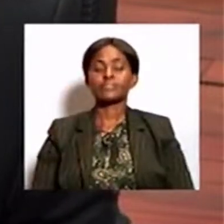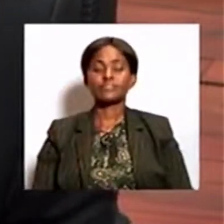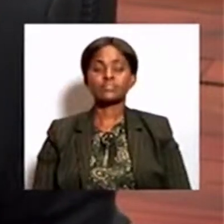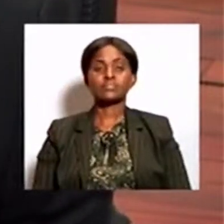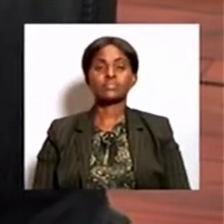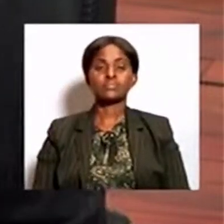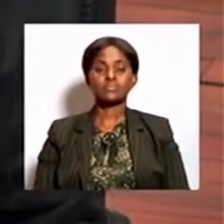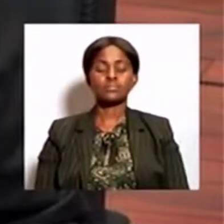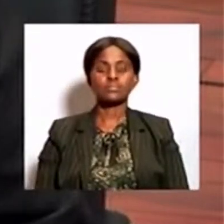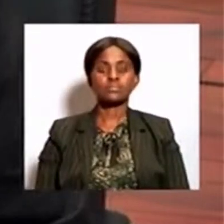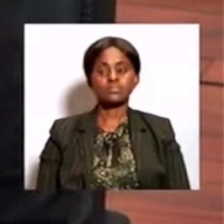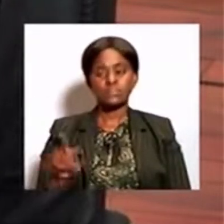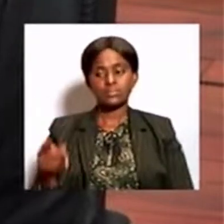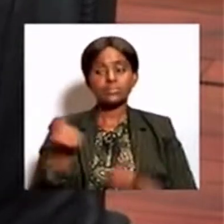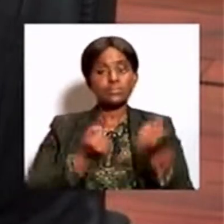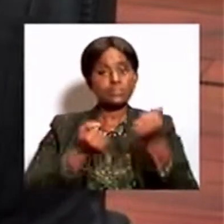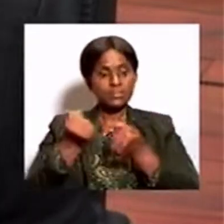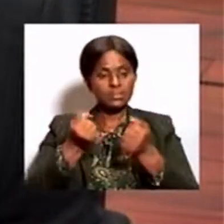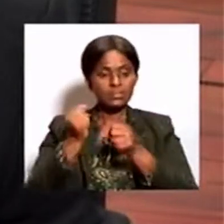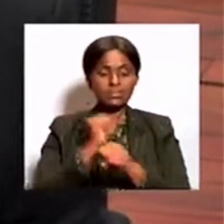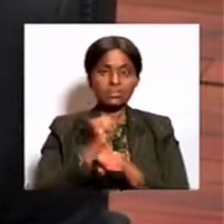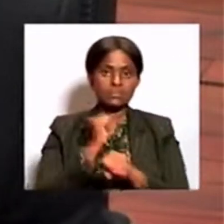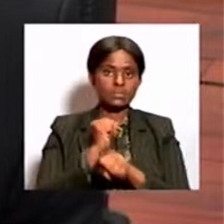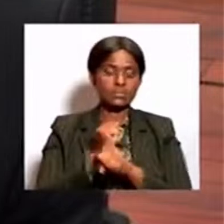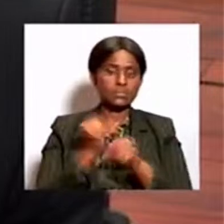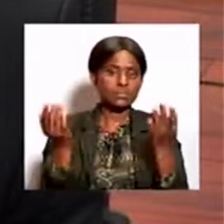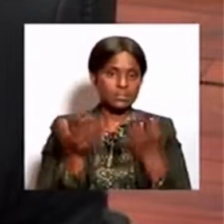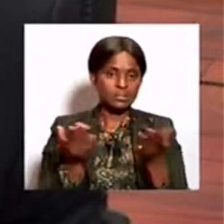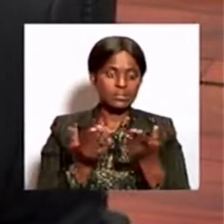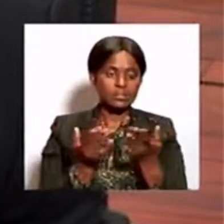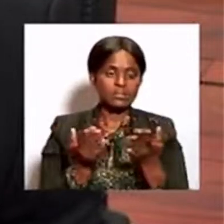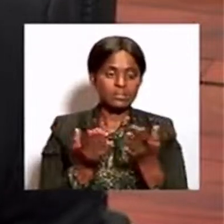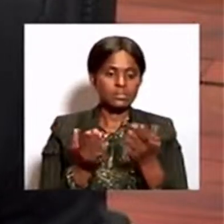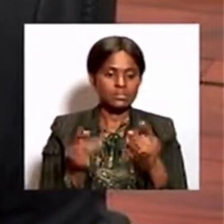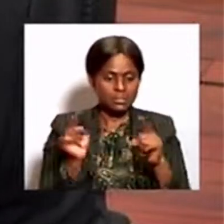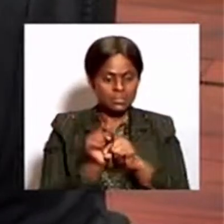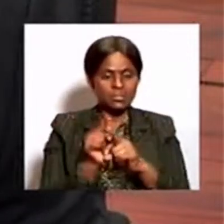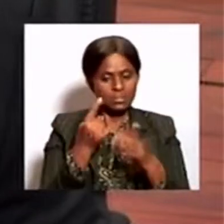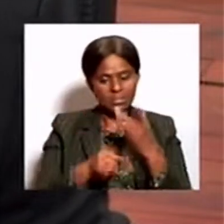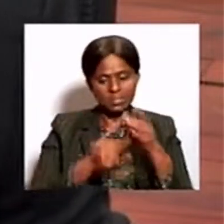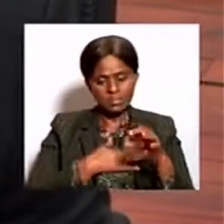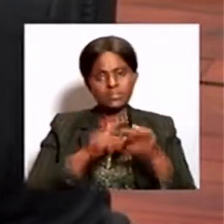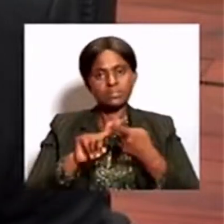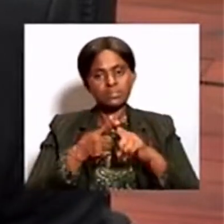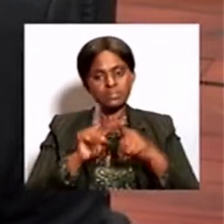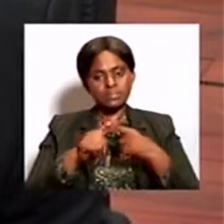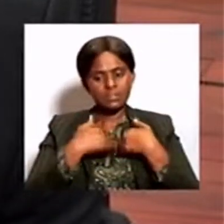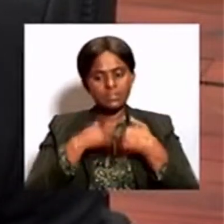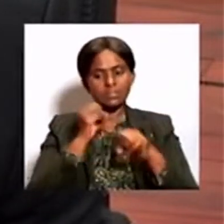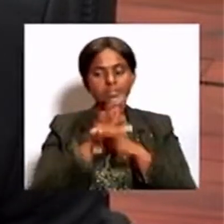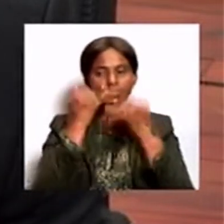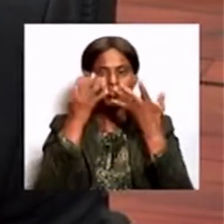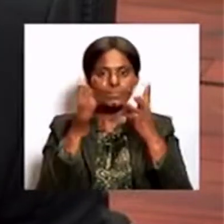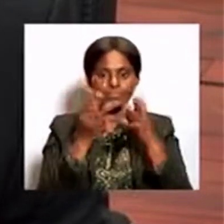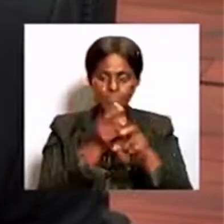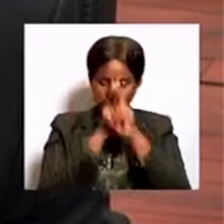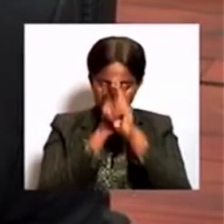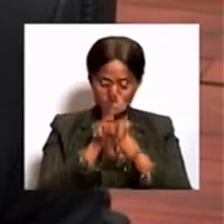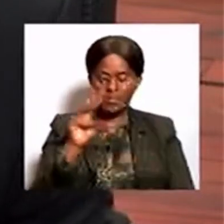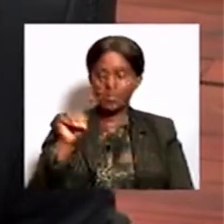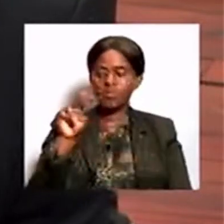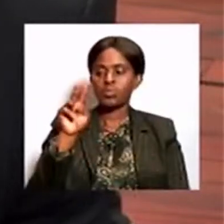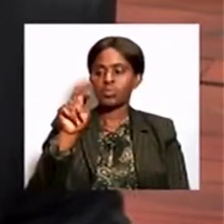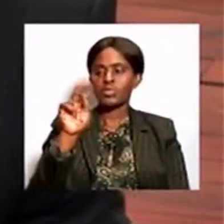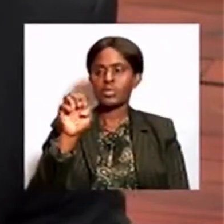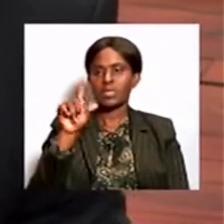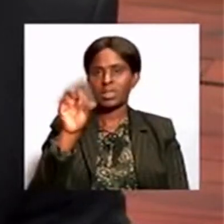a non-runner vehicle, and the what my colleagues have indicated, Honorable Mutero and the